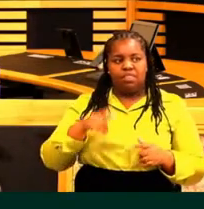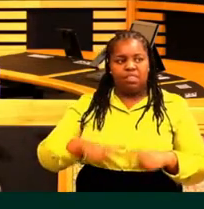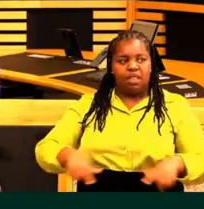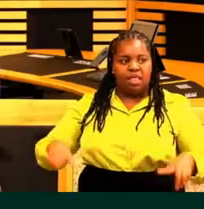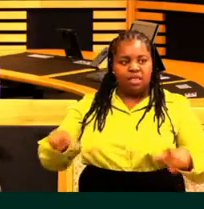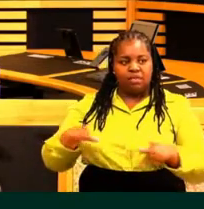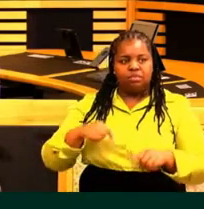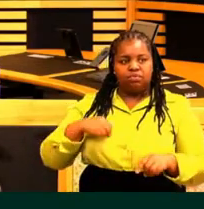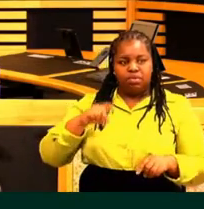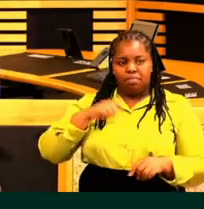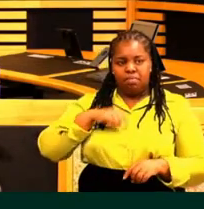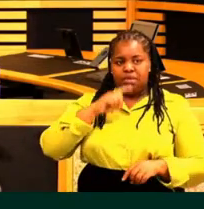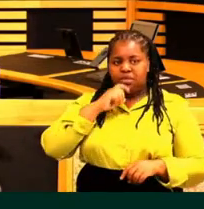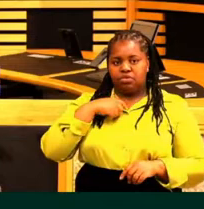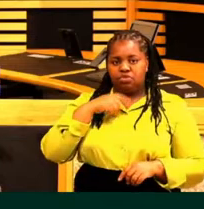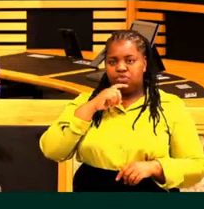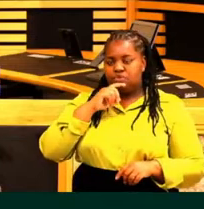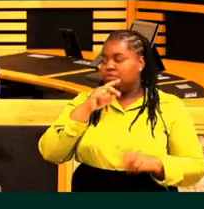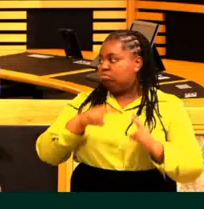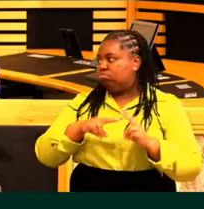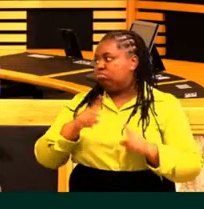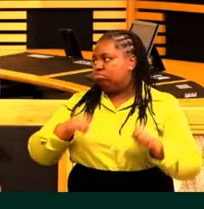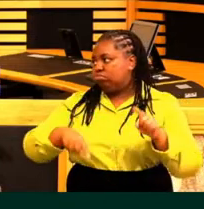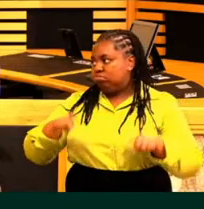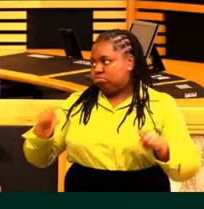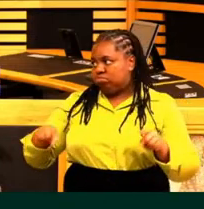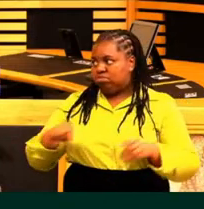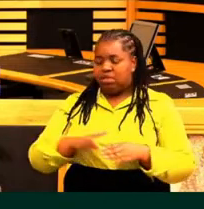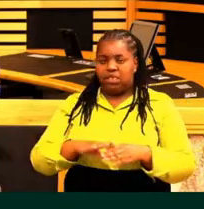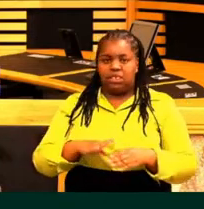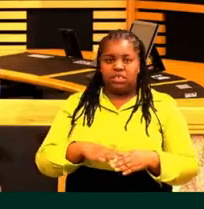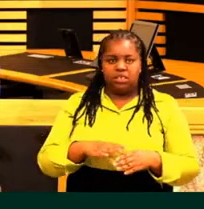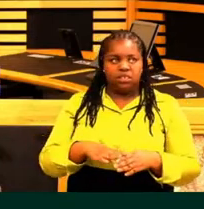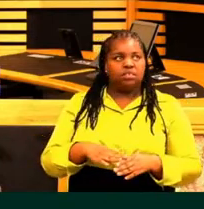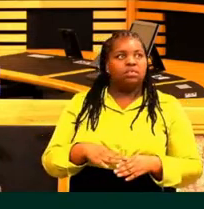of various sectors and various reasons